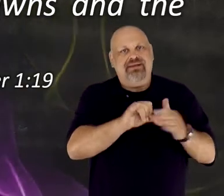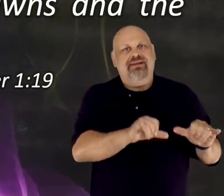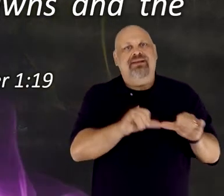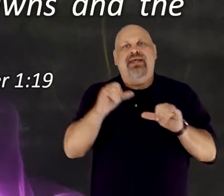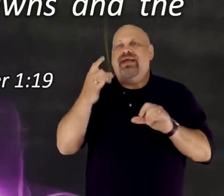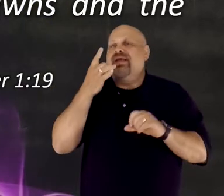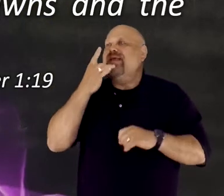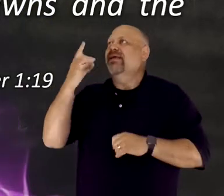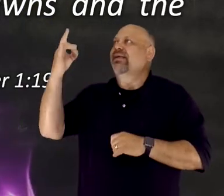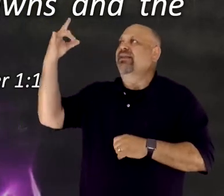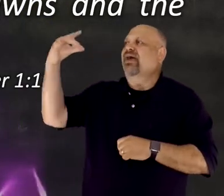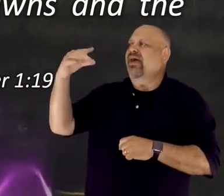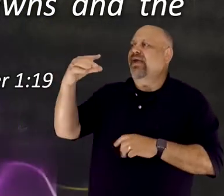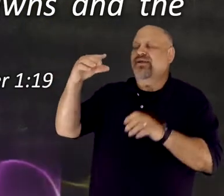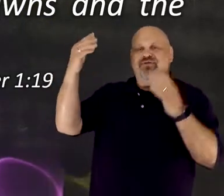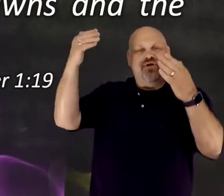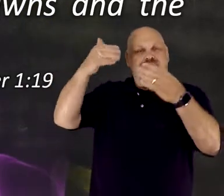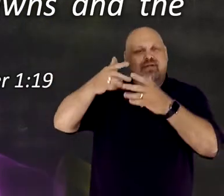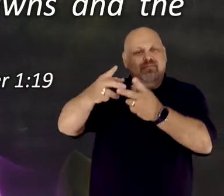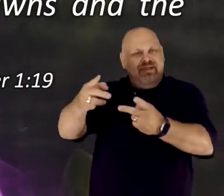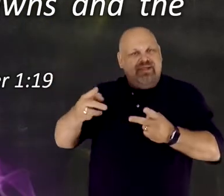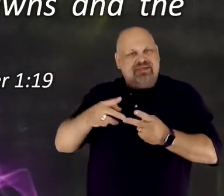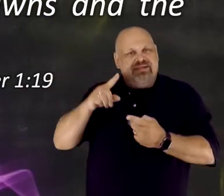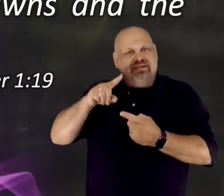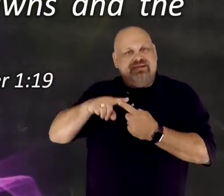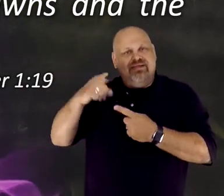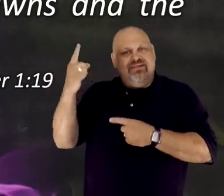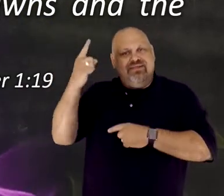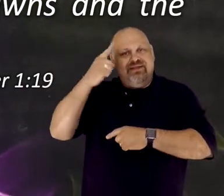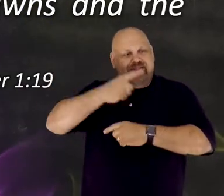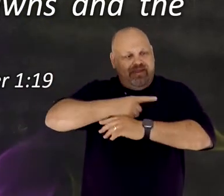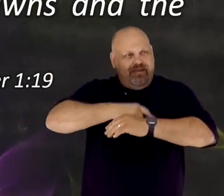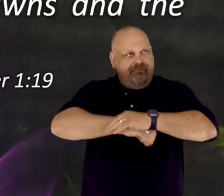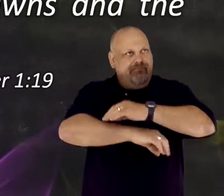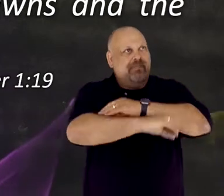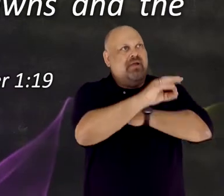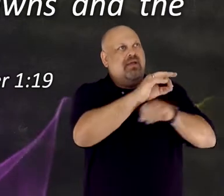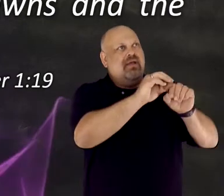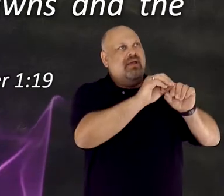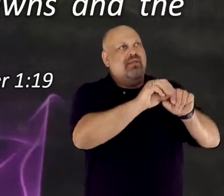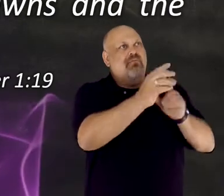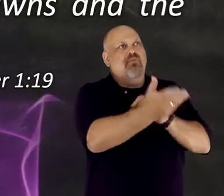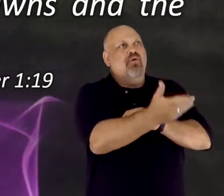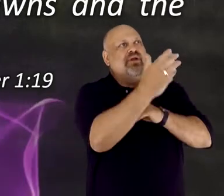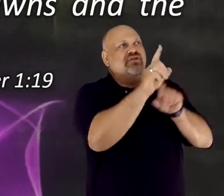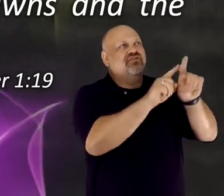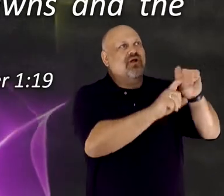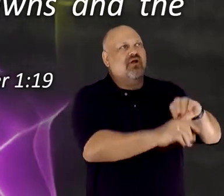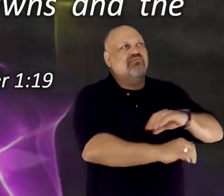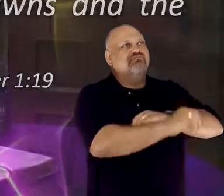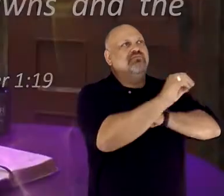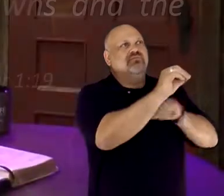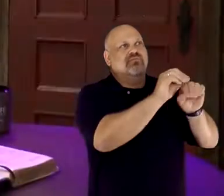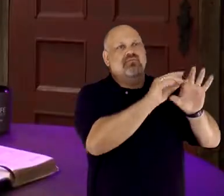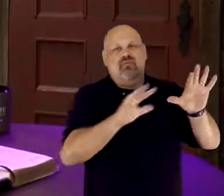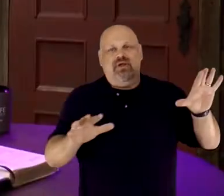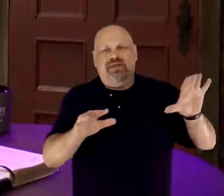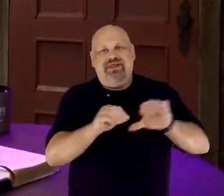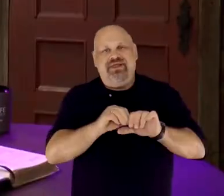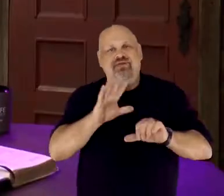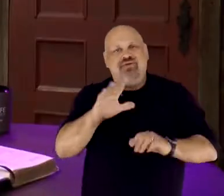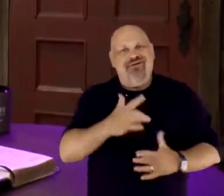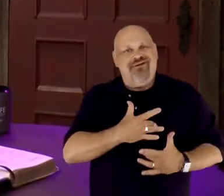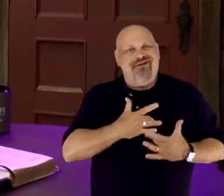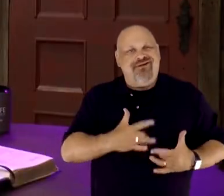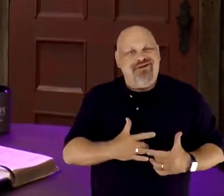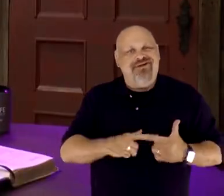light shining in a dark place until the day dawns and the morning star rises in your hearts. Studying the